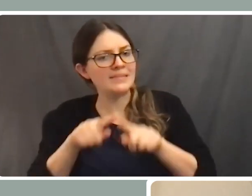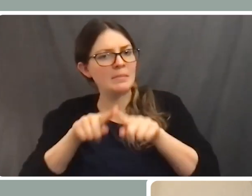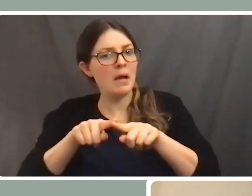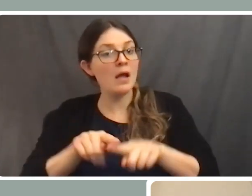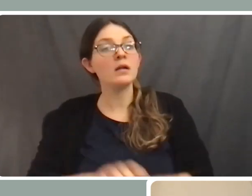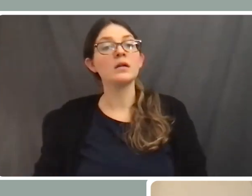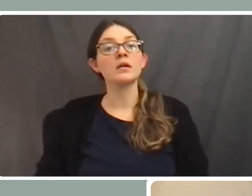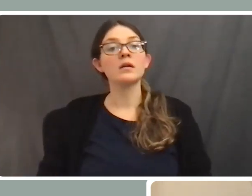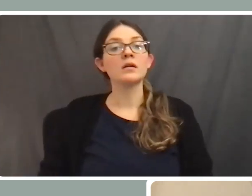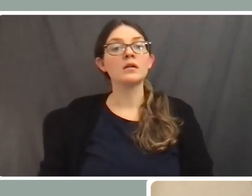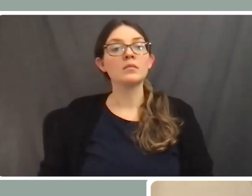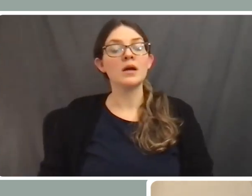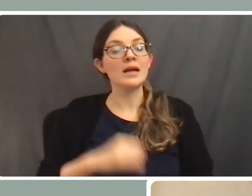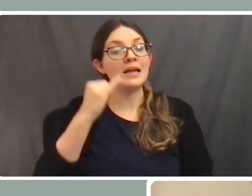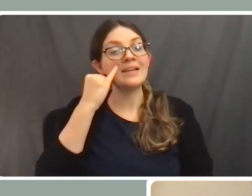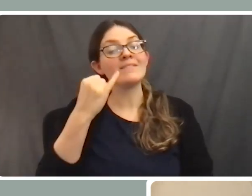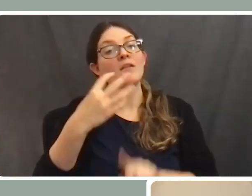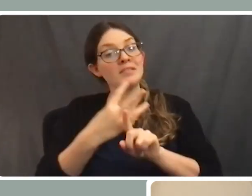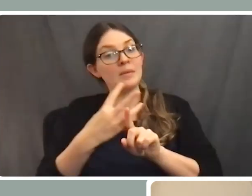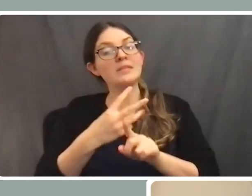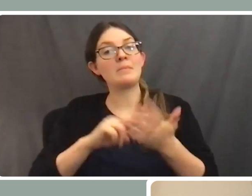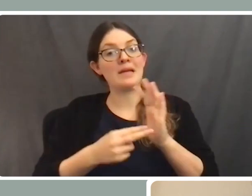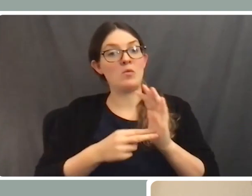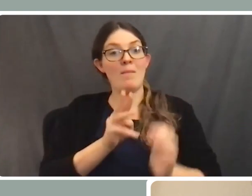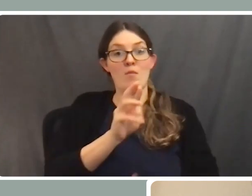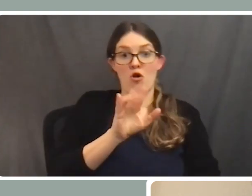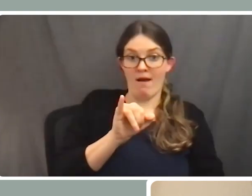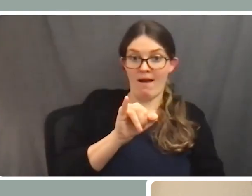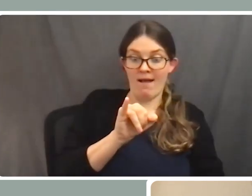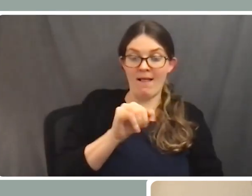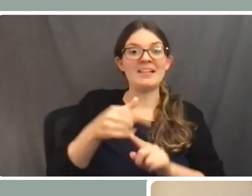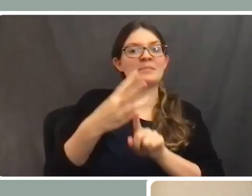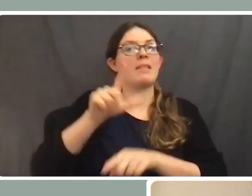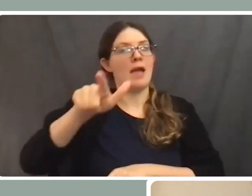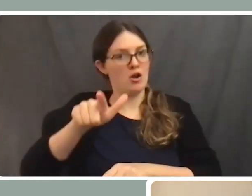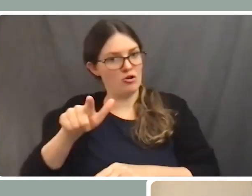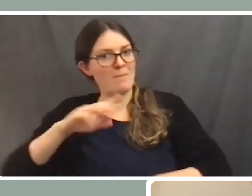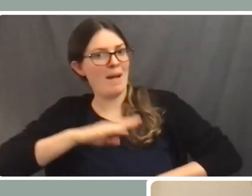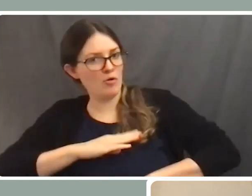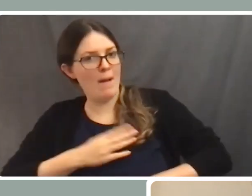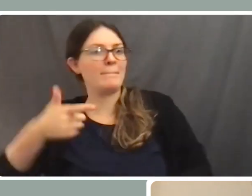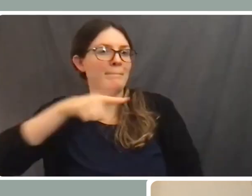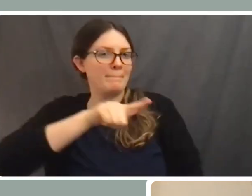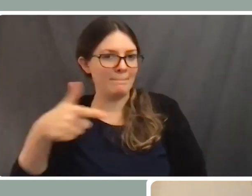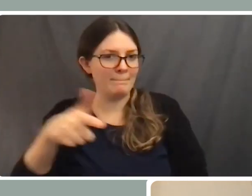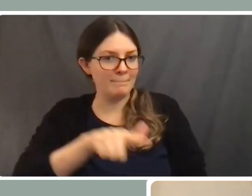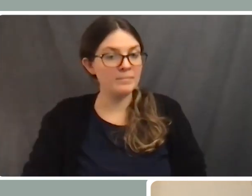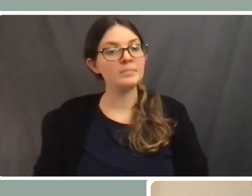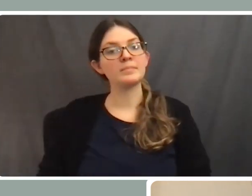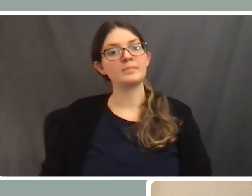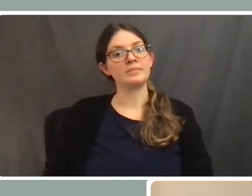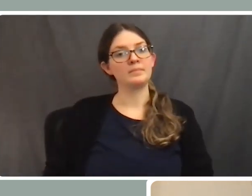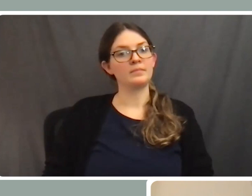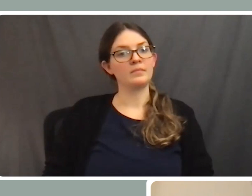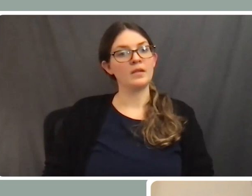to do every 6 months screening, then it would be with an MRI alternating with a mammogram. And, the main group where we do MRI alternating